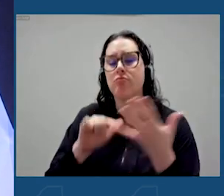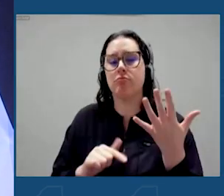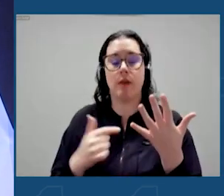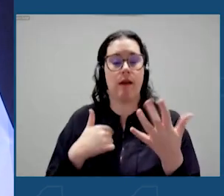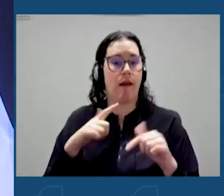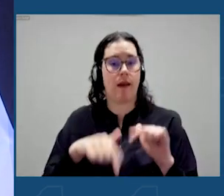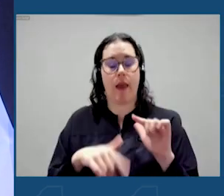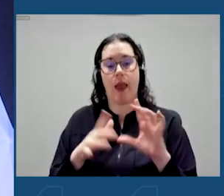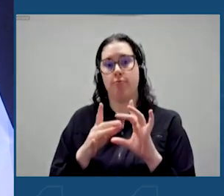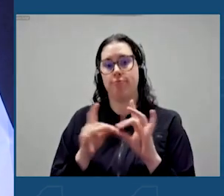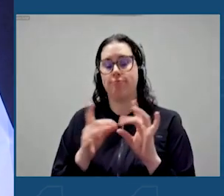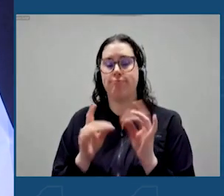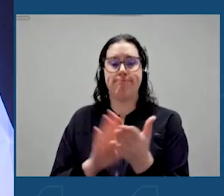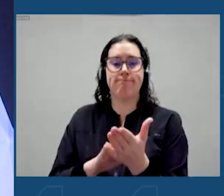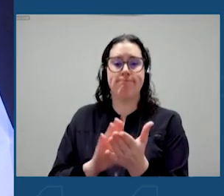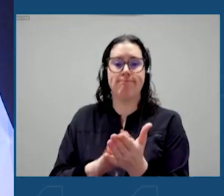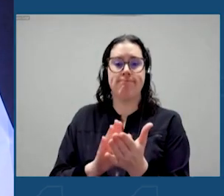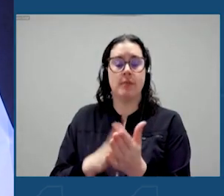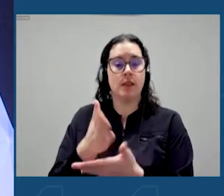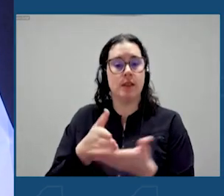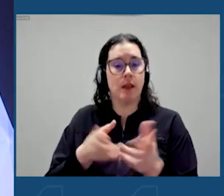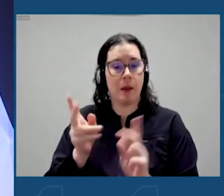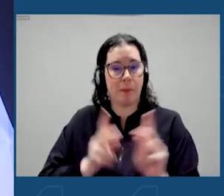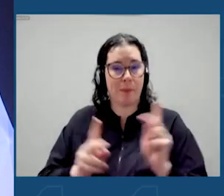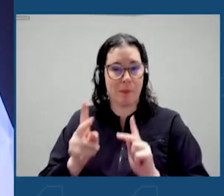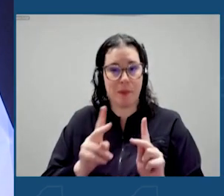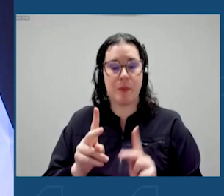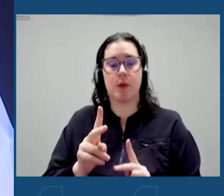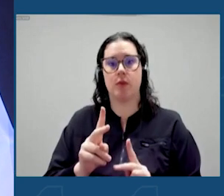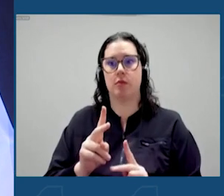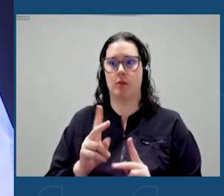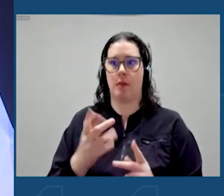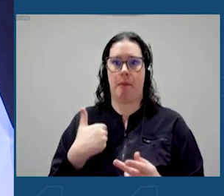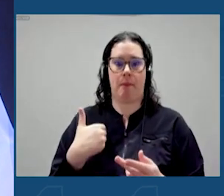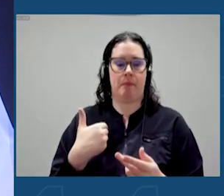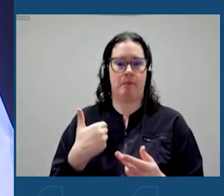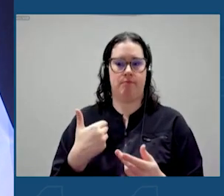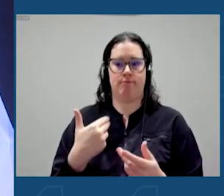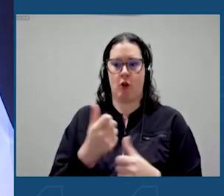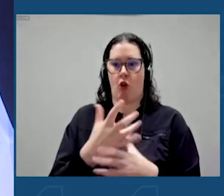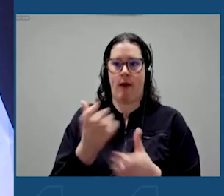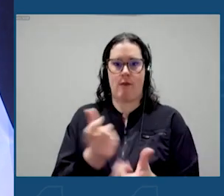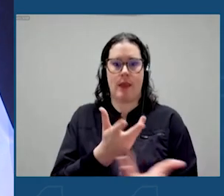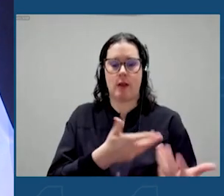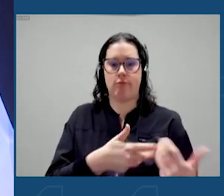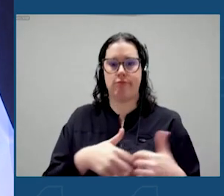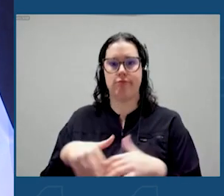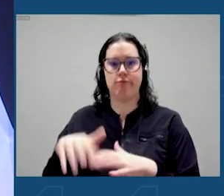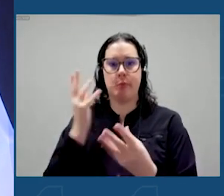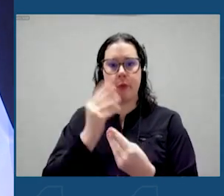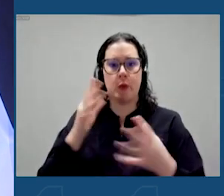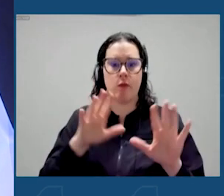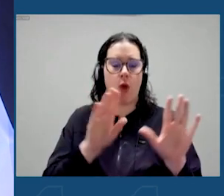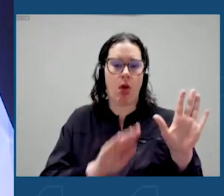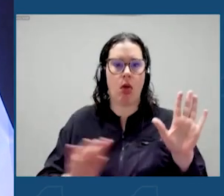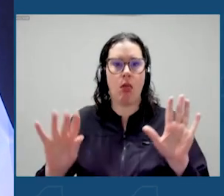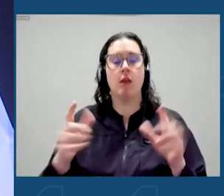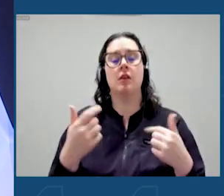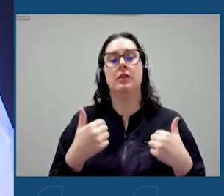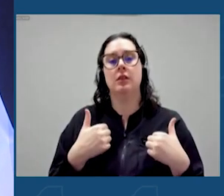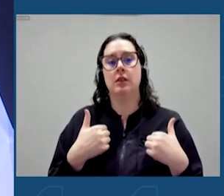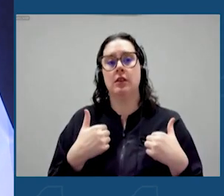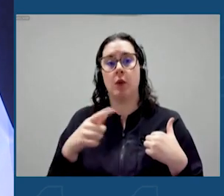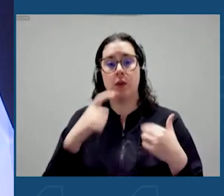they sort of make it in a cosmetic way, but what you are seeing with